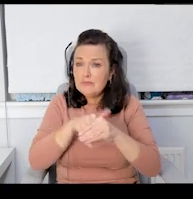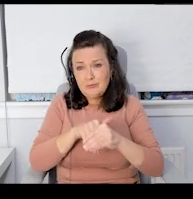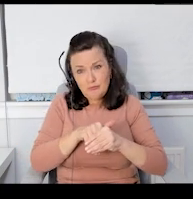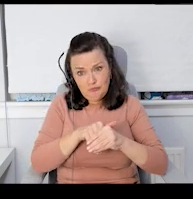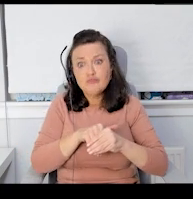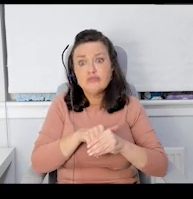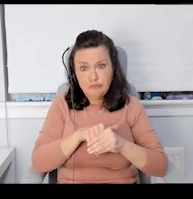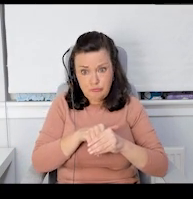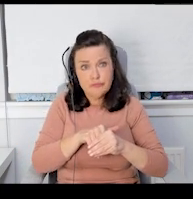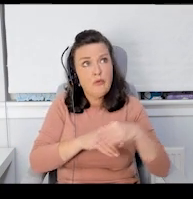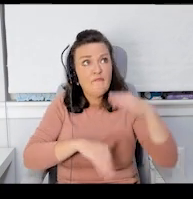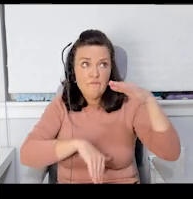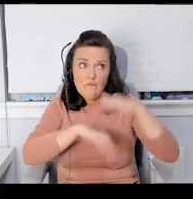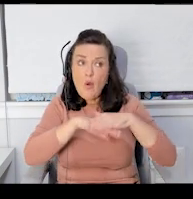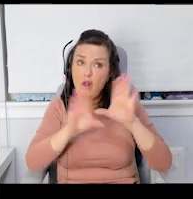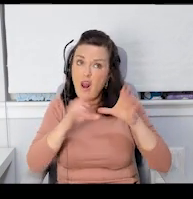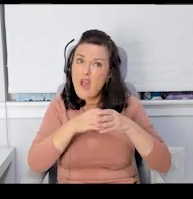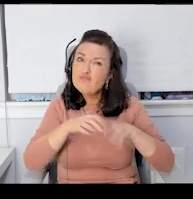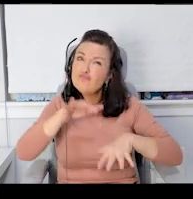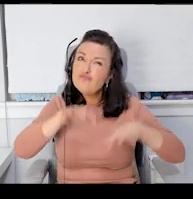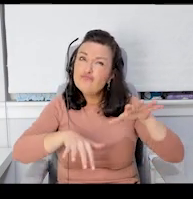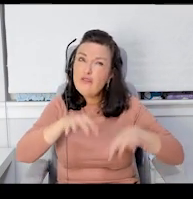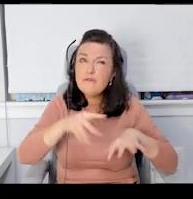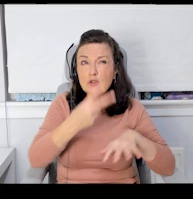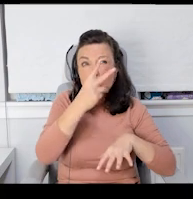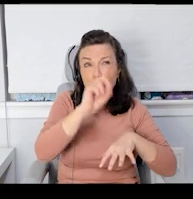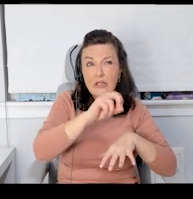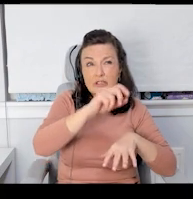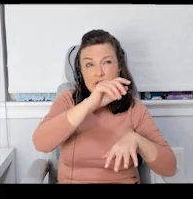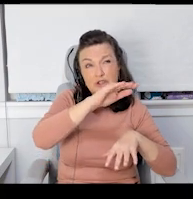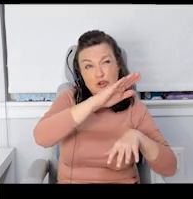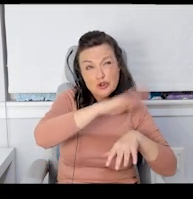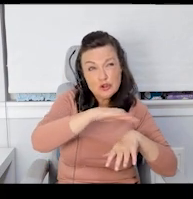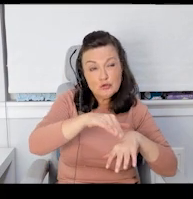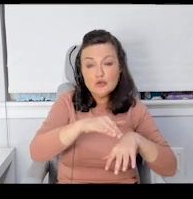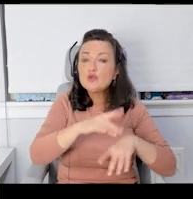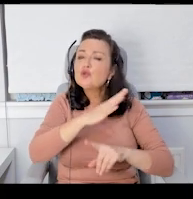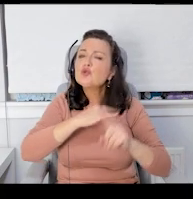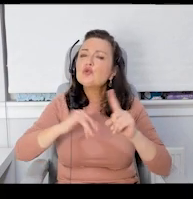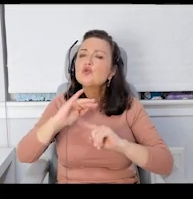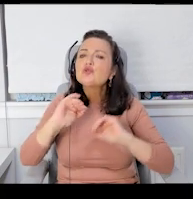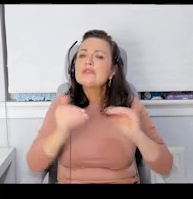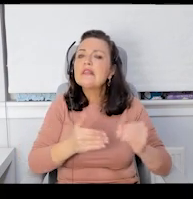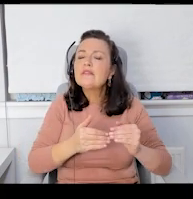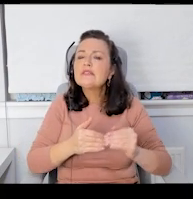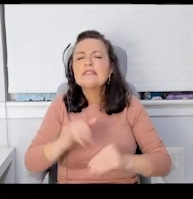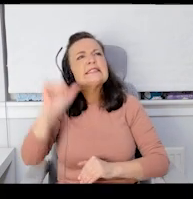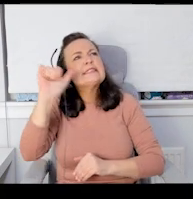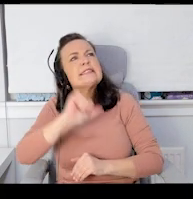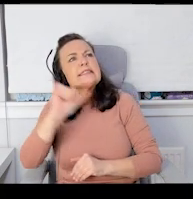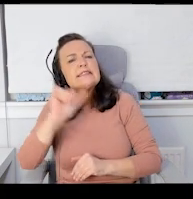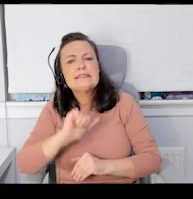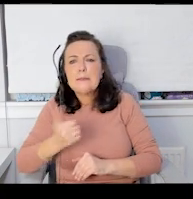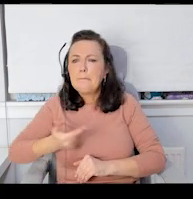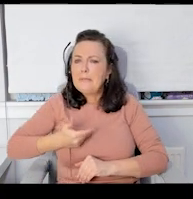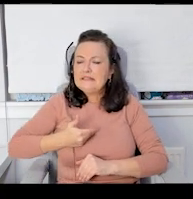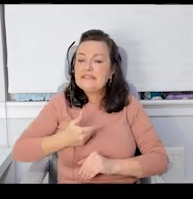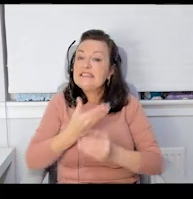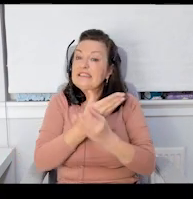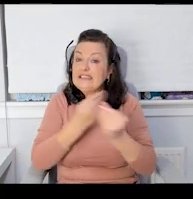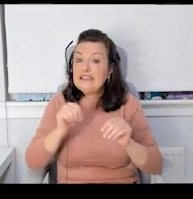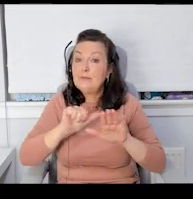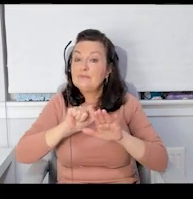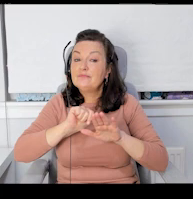currently 20-ish in our social services, and we've got 16 in business in fifth year. We also have